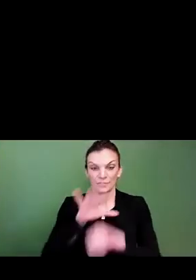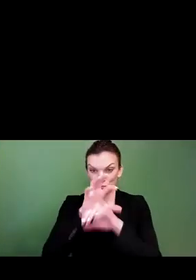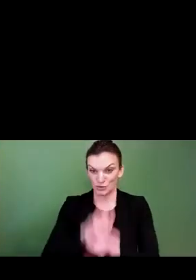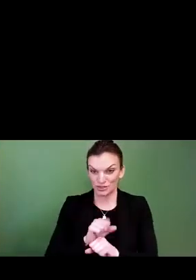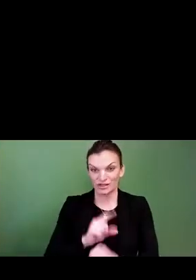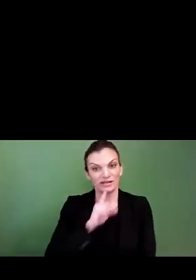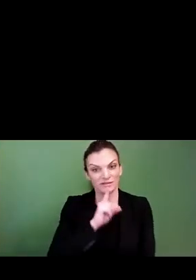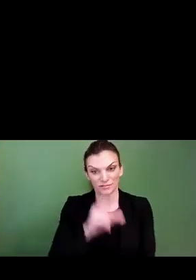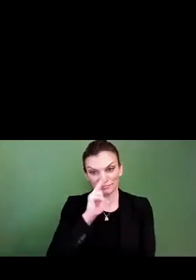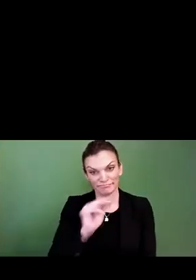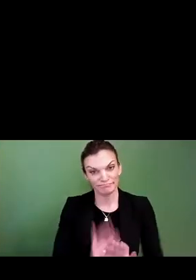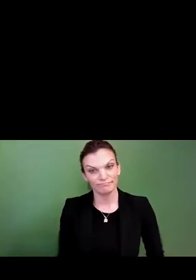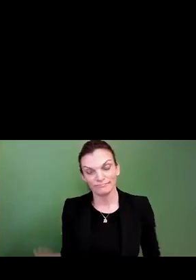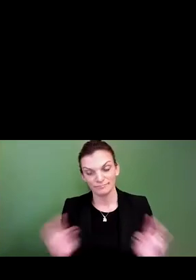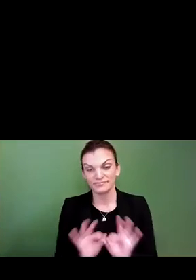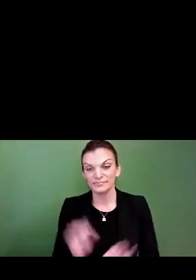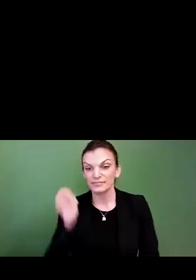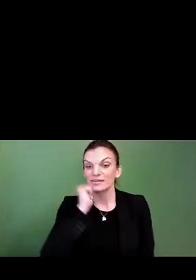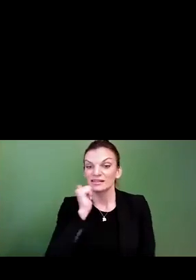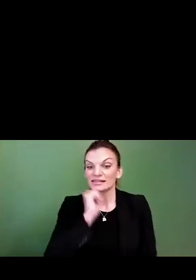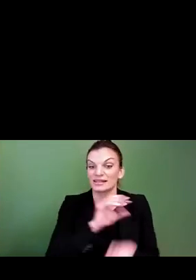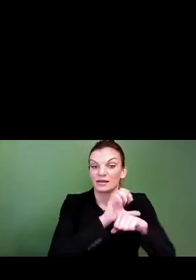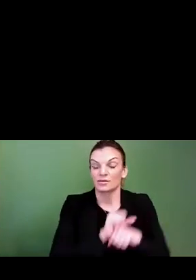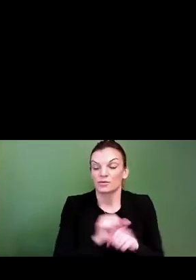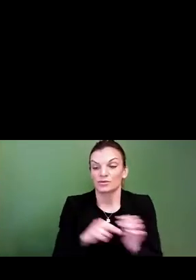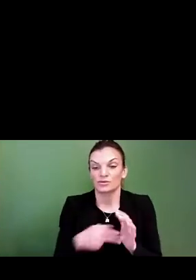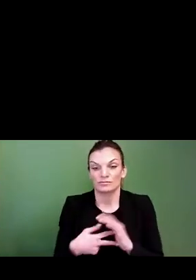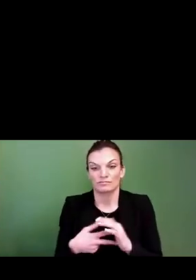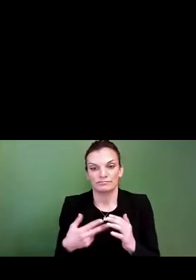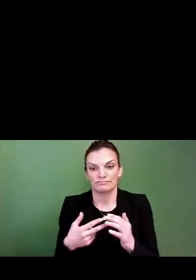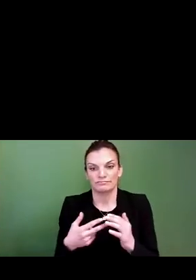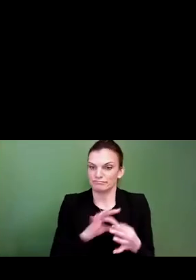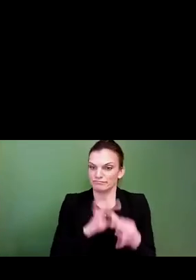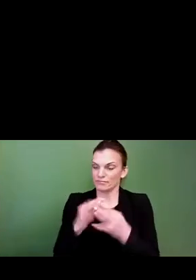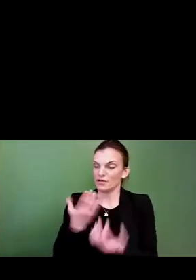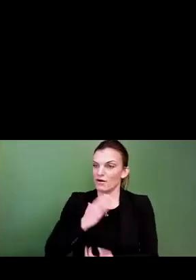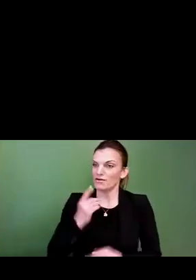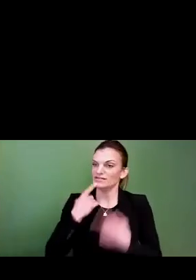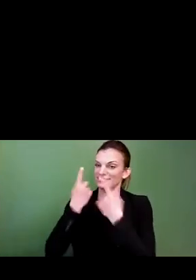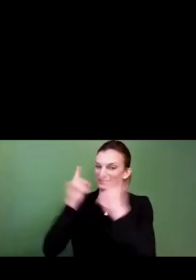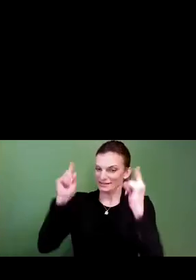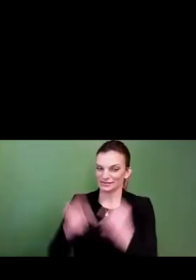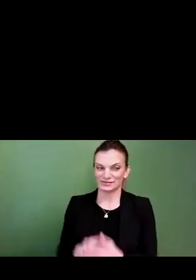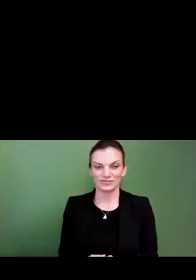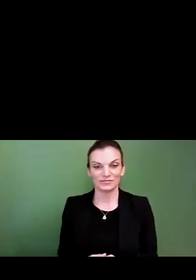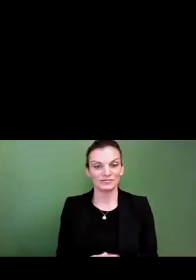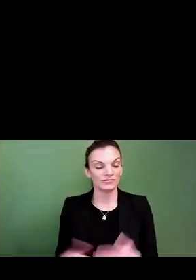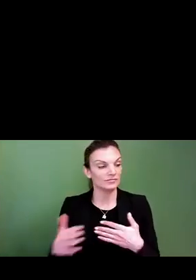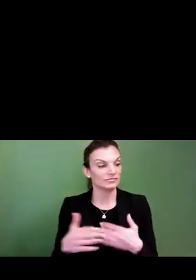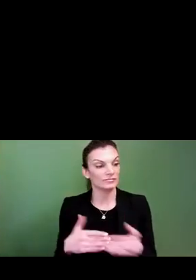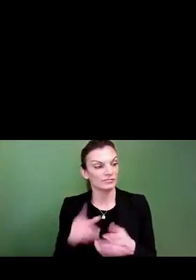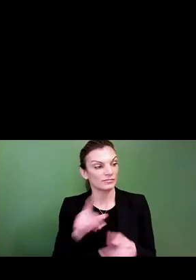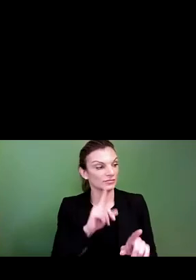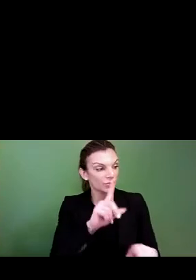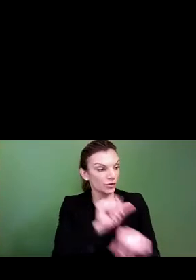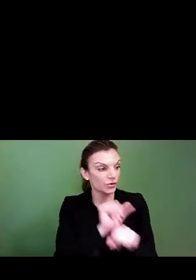important. Having a daily routine for work is often a crucial part of success, no matter where you work.